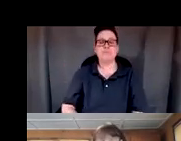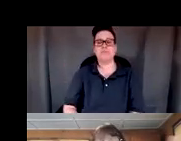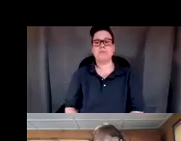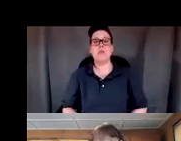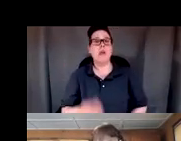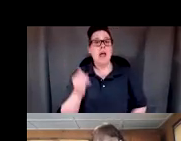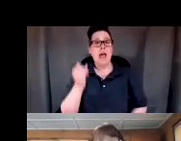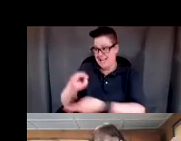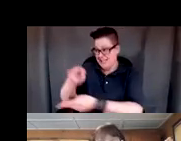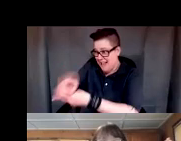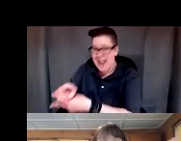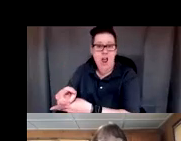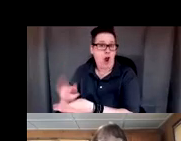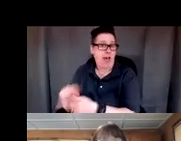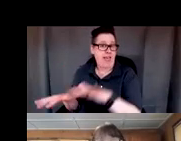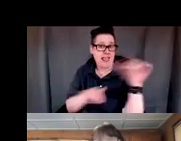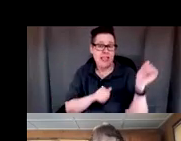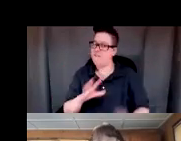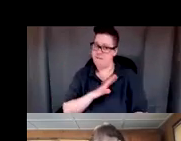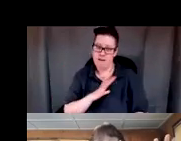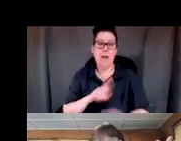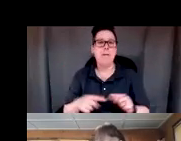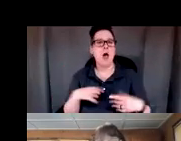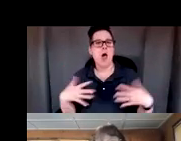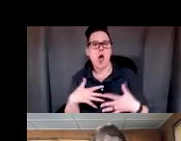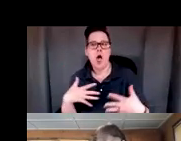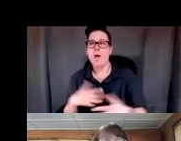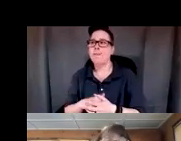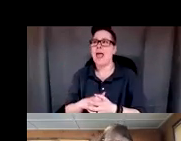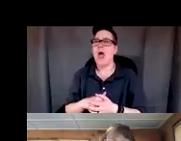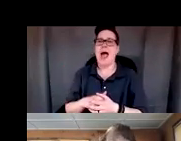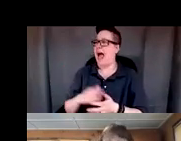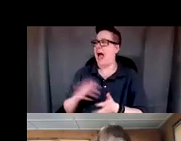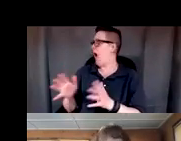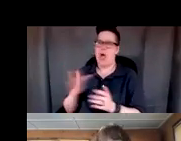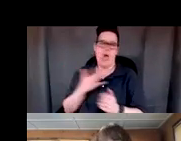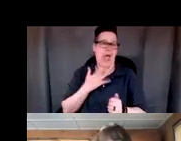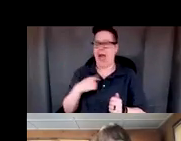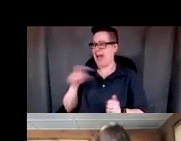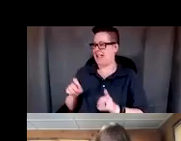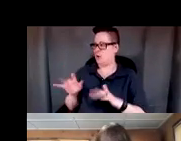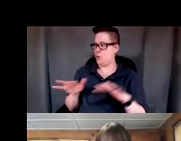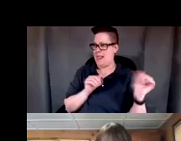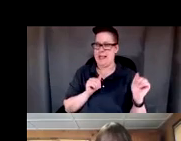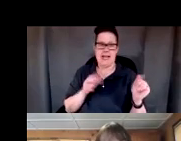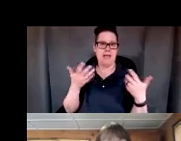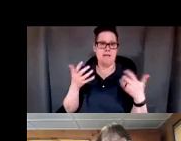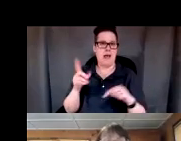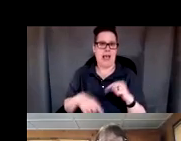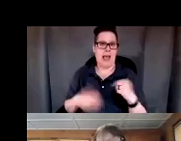leaving, that's perfect. My biggest fear is people will say, oops, I got to get out of here. And they just leave them.